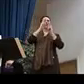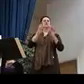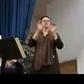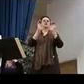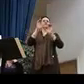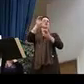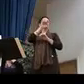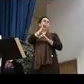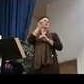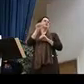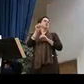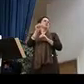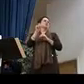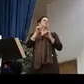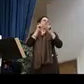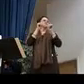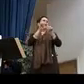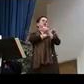Tech, high honors.